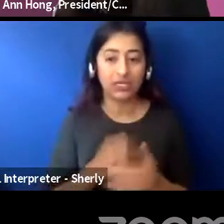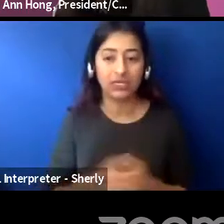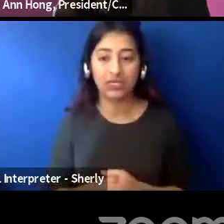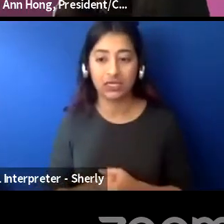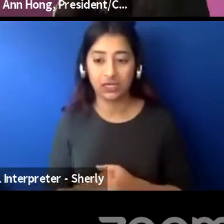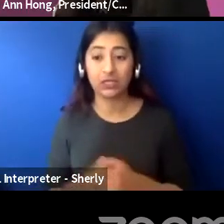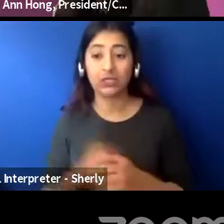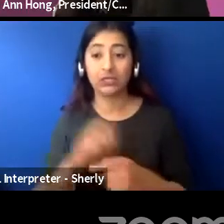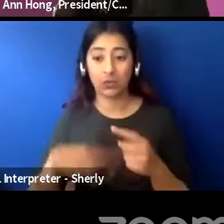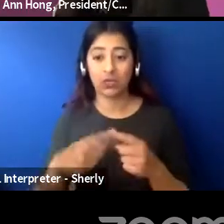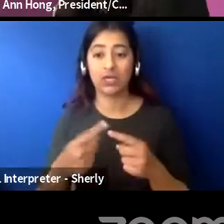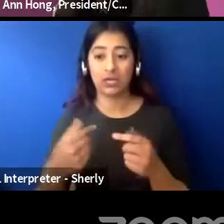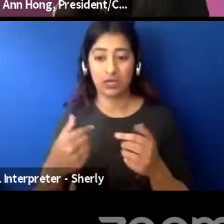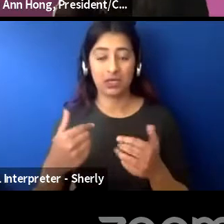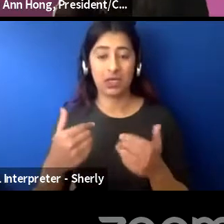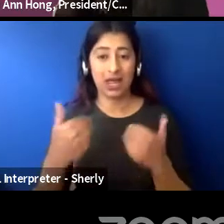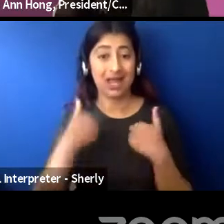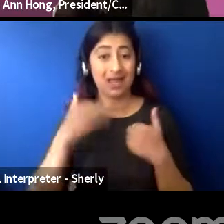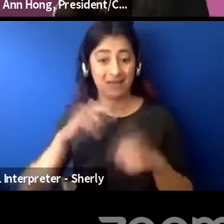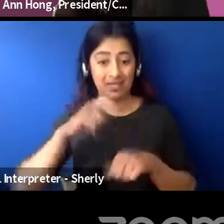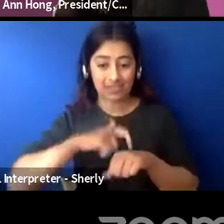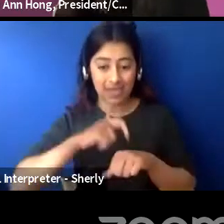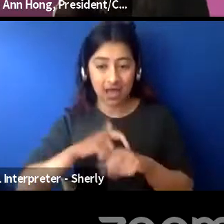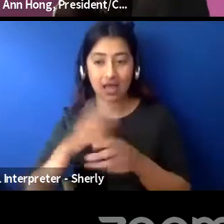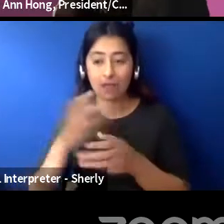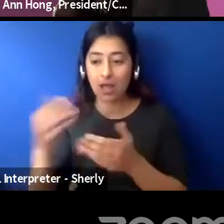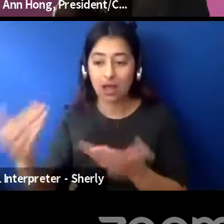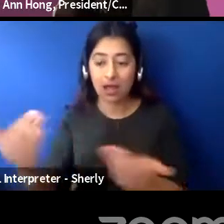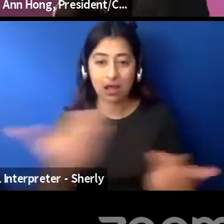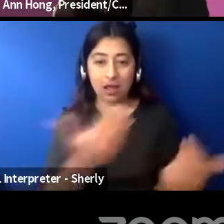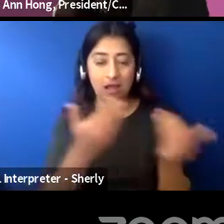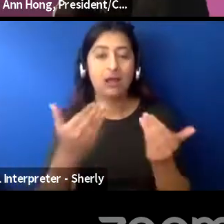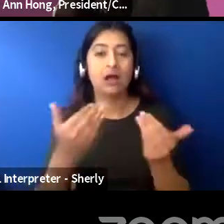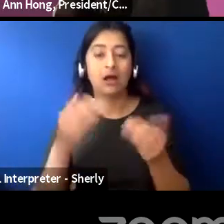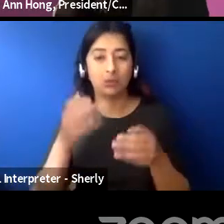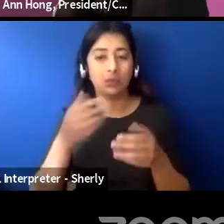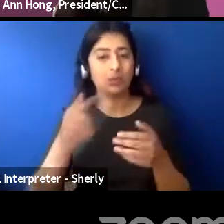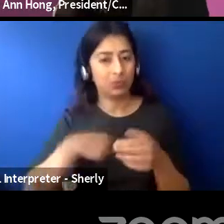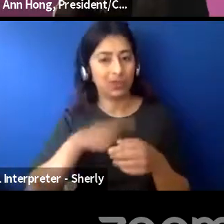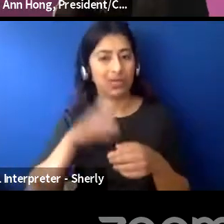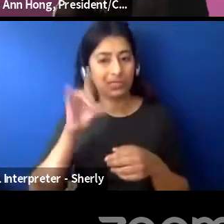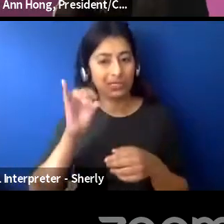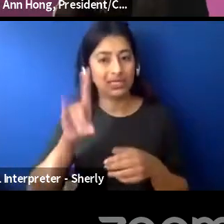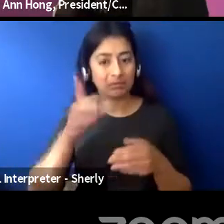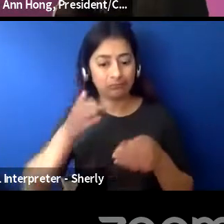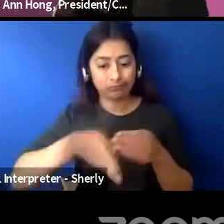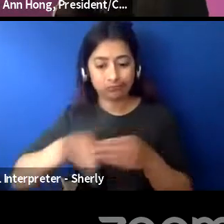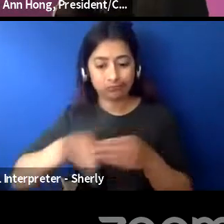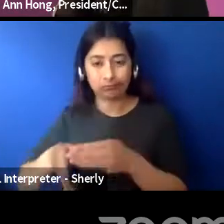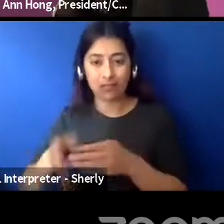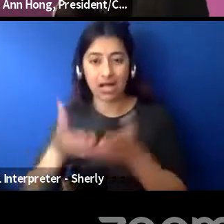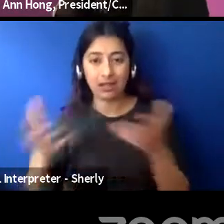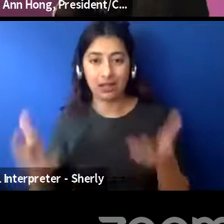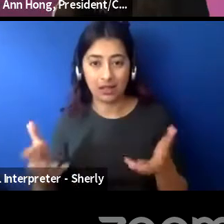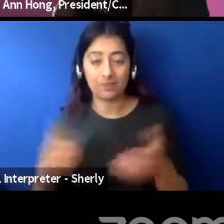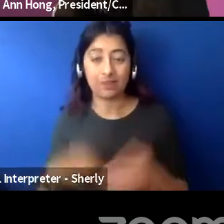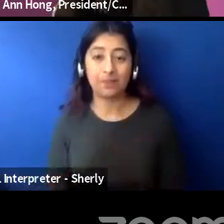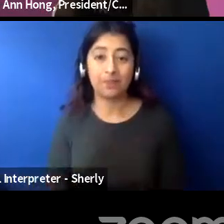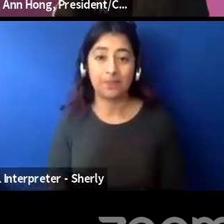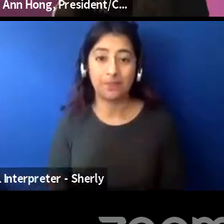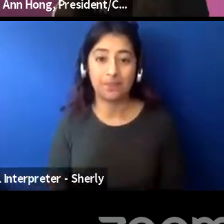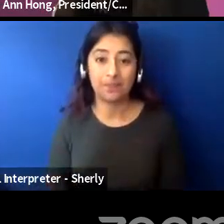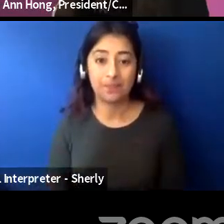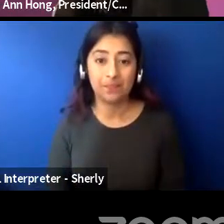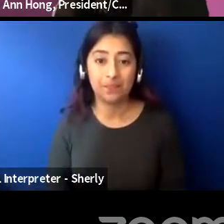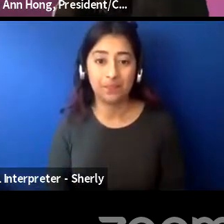this time and have better communication, we got a lot of things done. And it was just, again, an opportunity, although